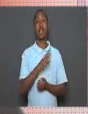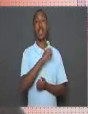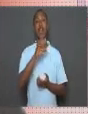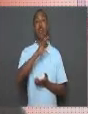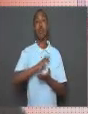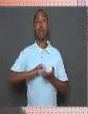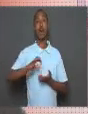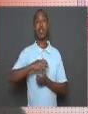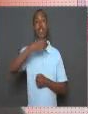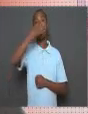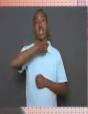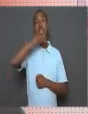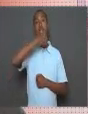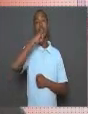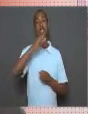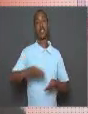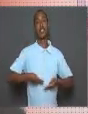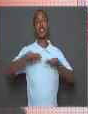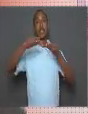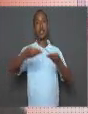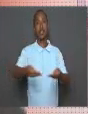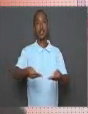compound, heat is released.